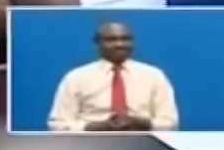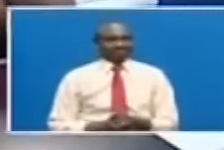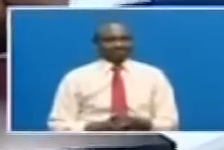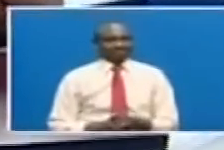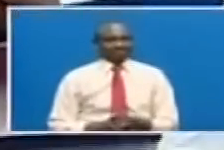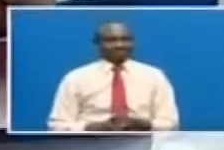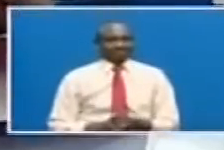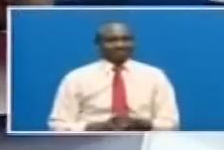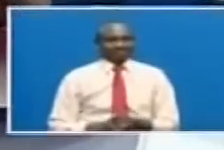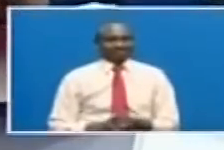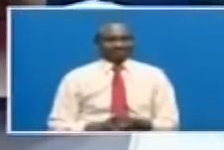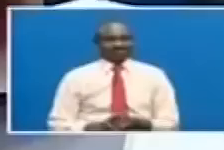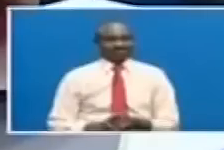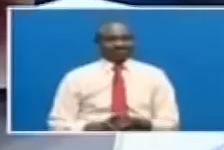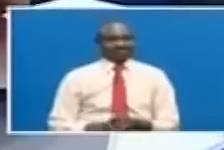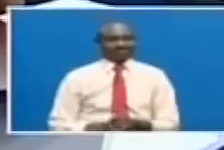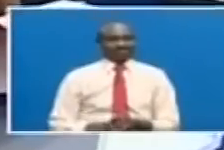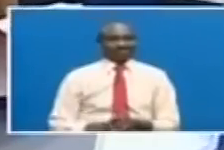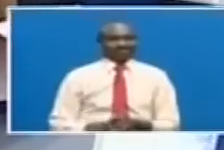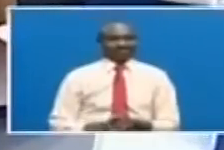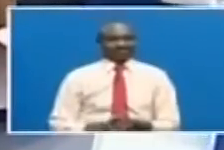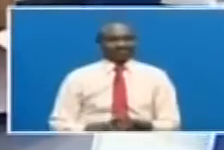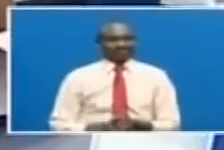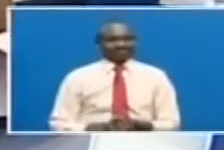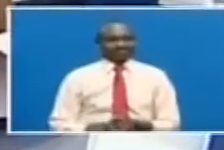Unanifurahisha roho, baby,